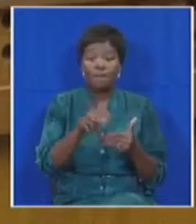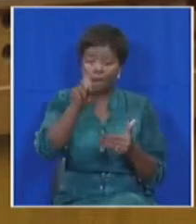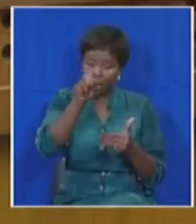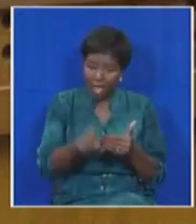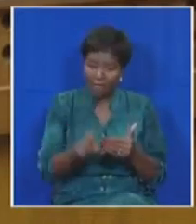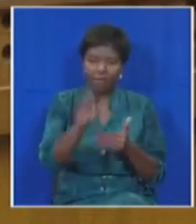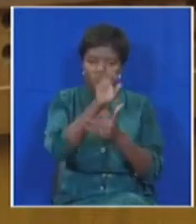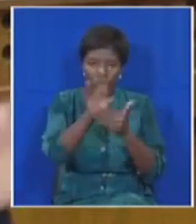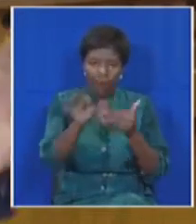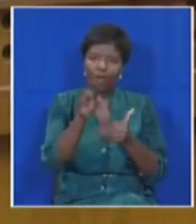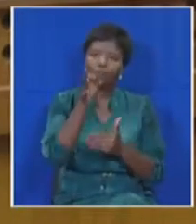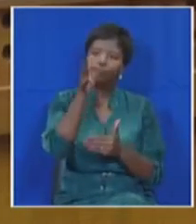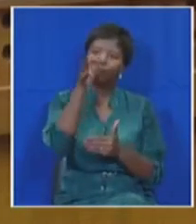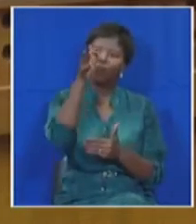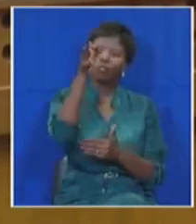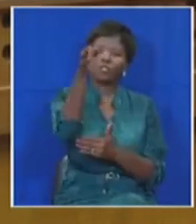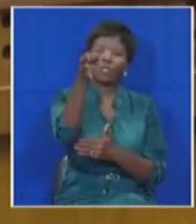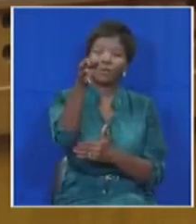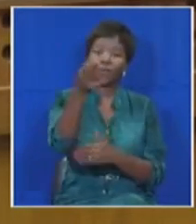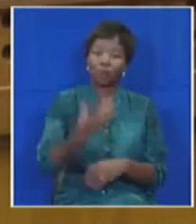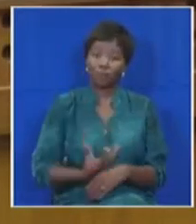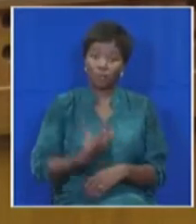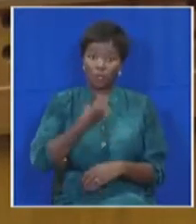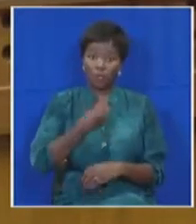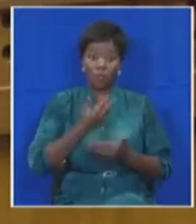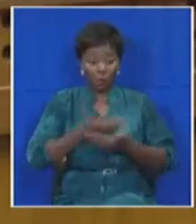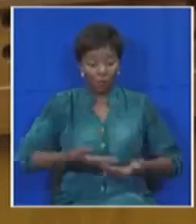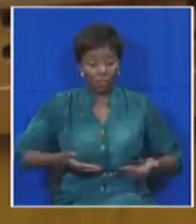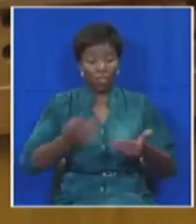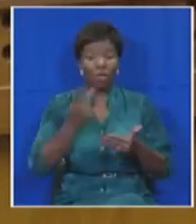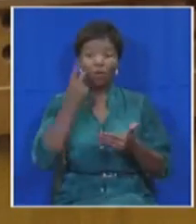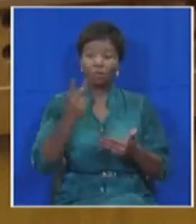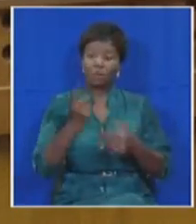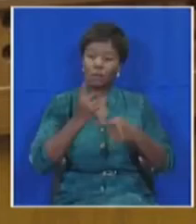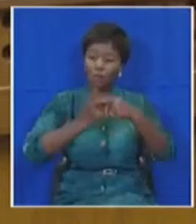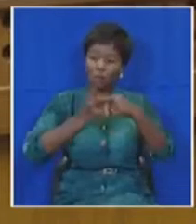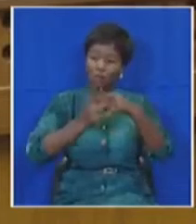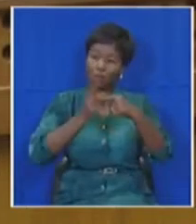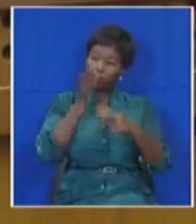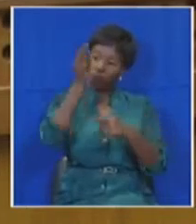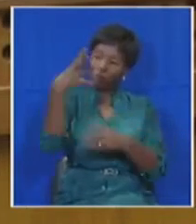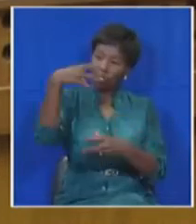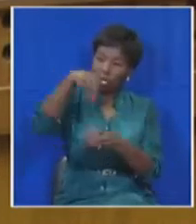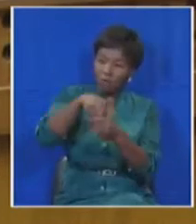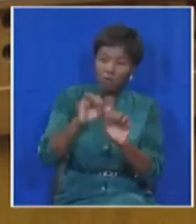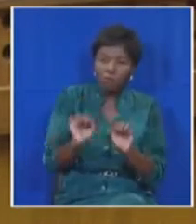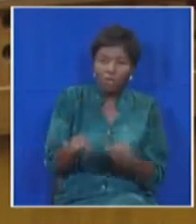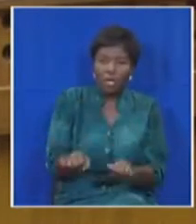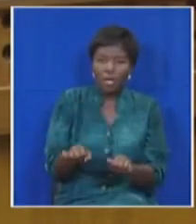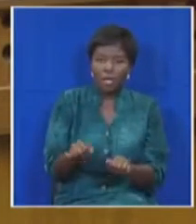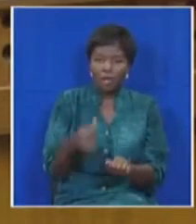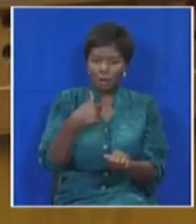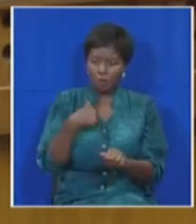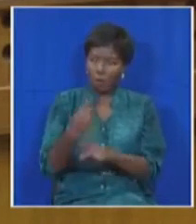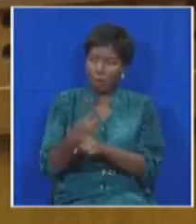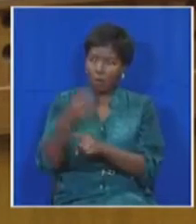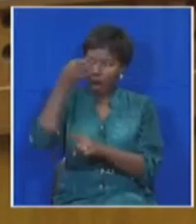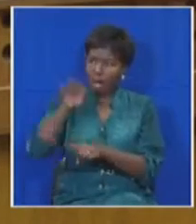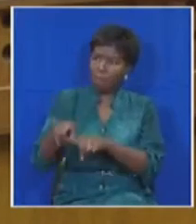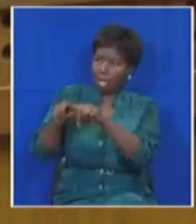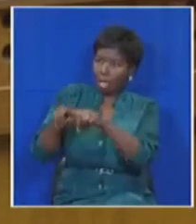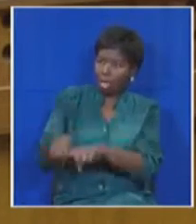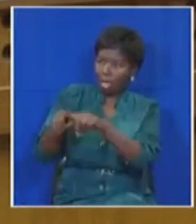future. The young people of our country want a future they have a say in. They don't want to be dependent on the state